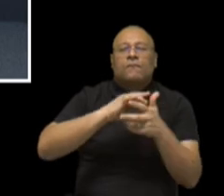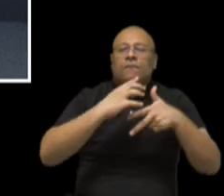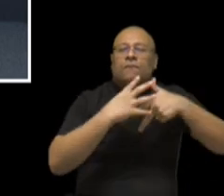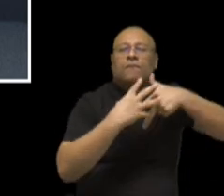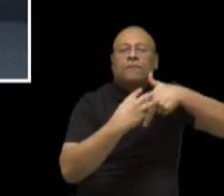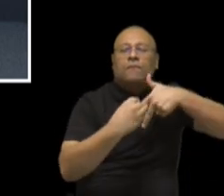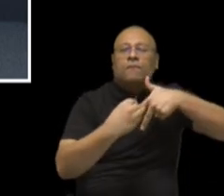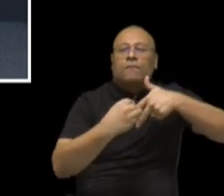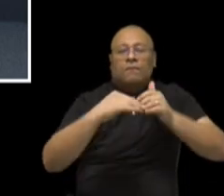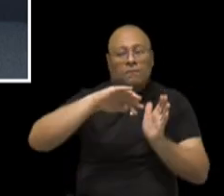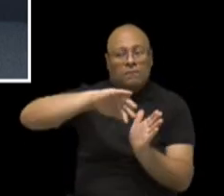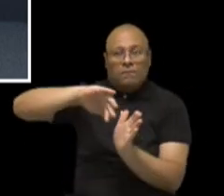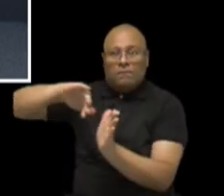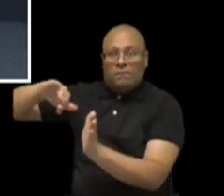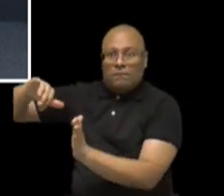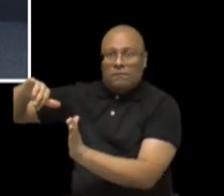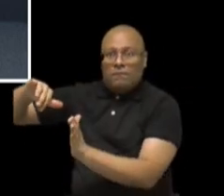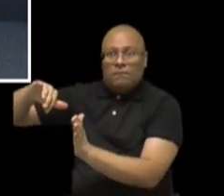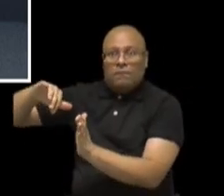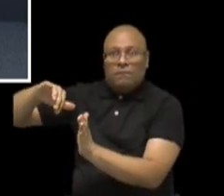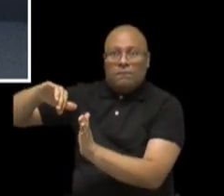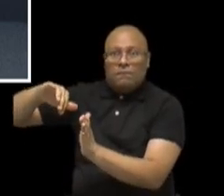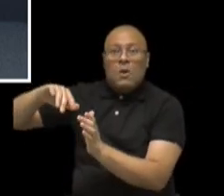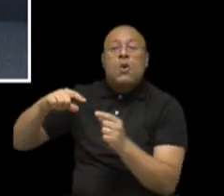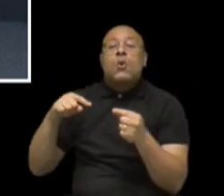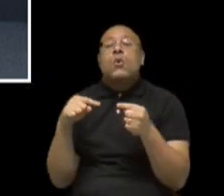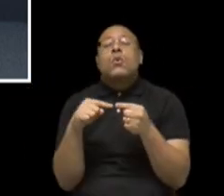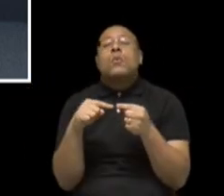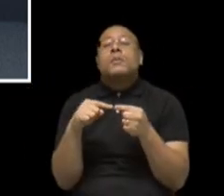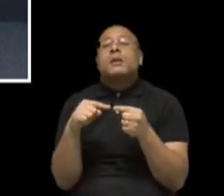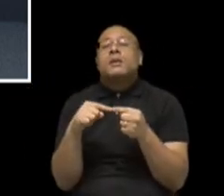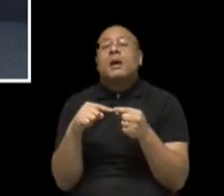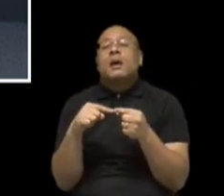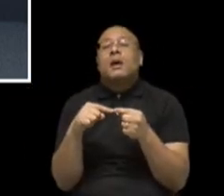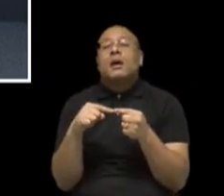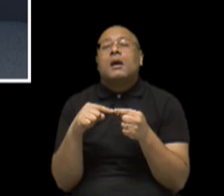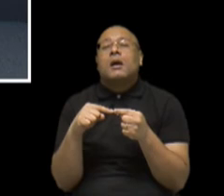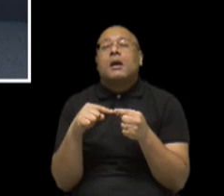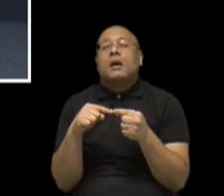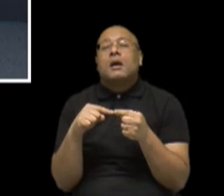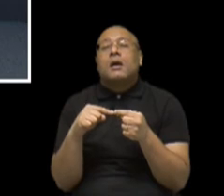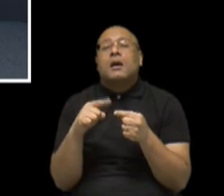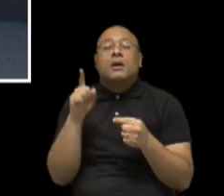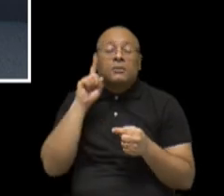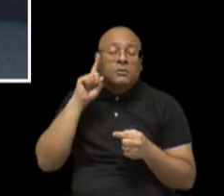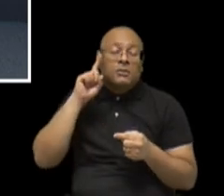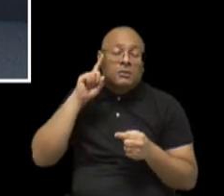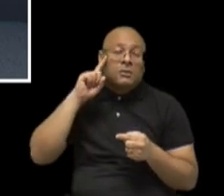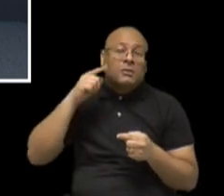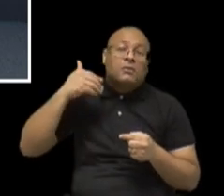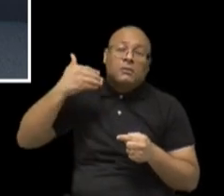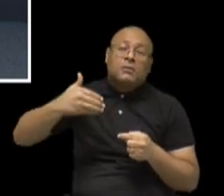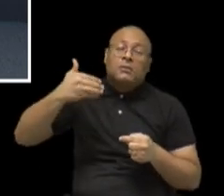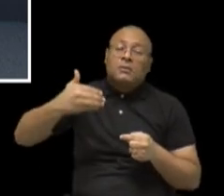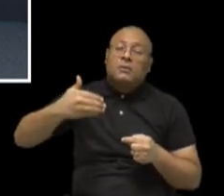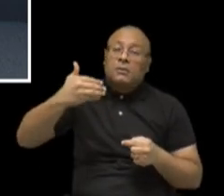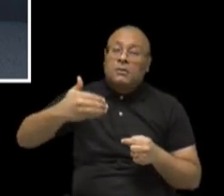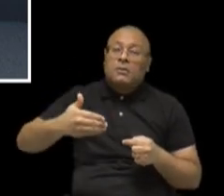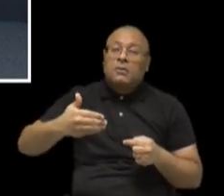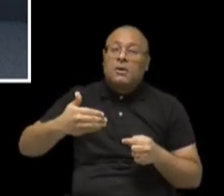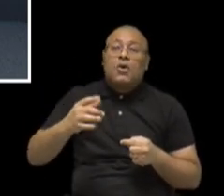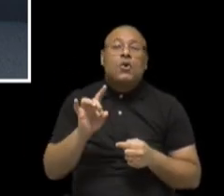M is about daily clothes. M does not want to set